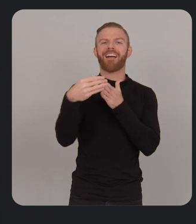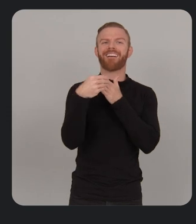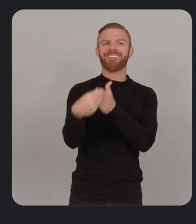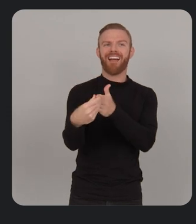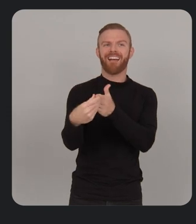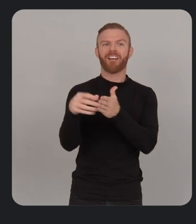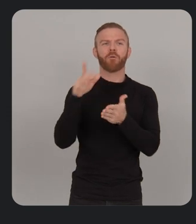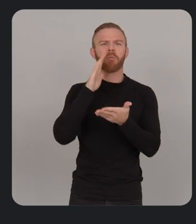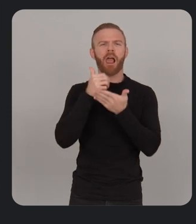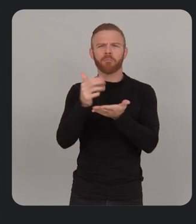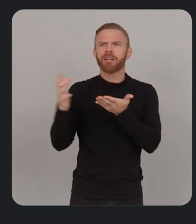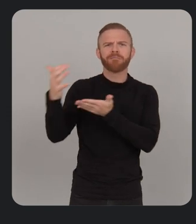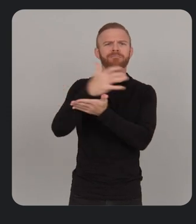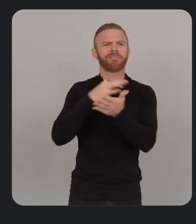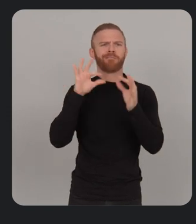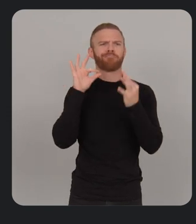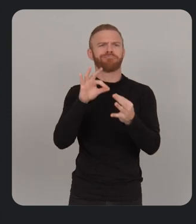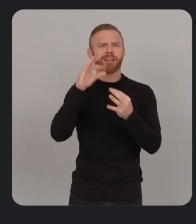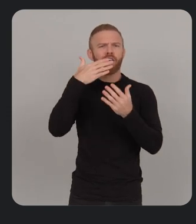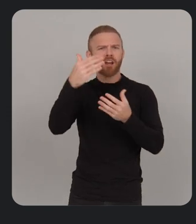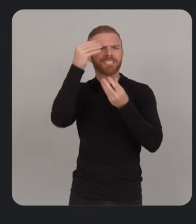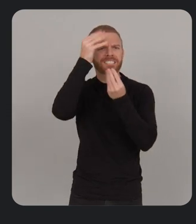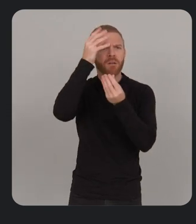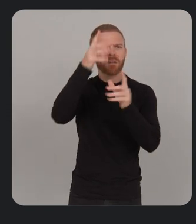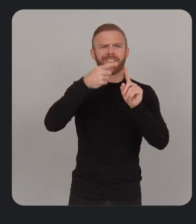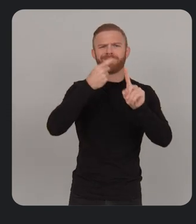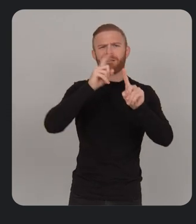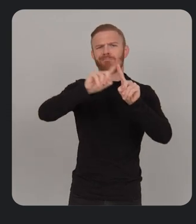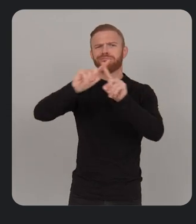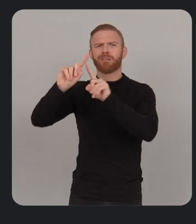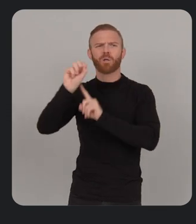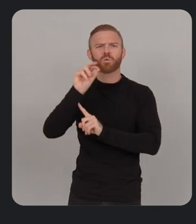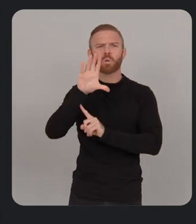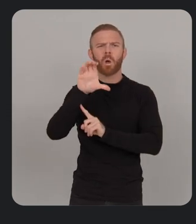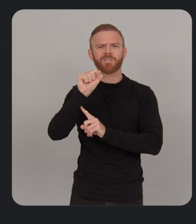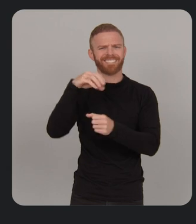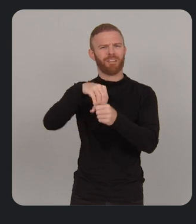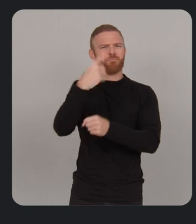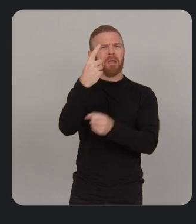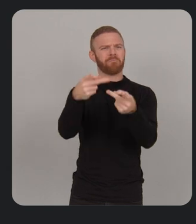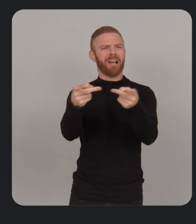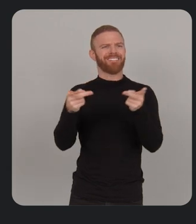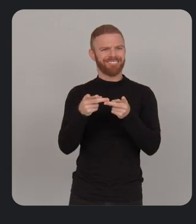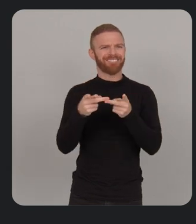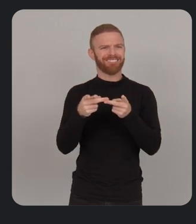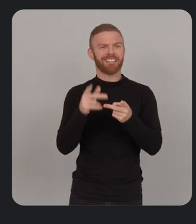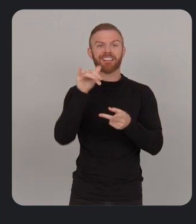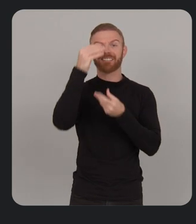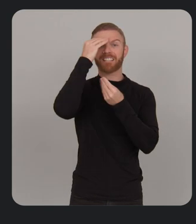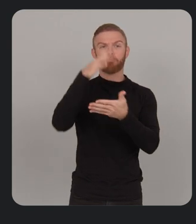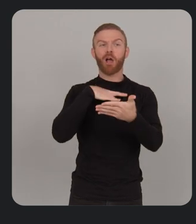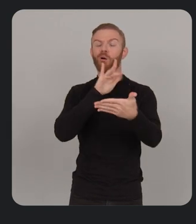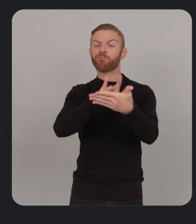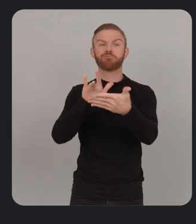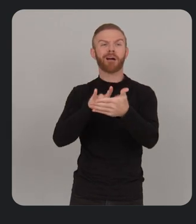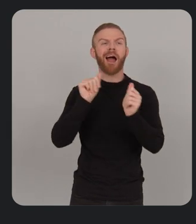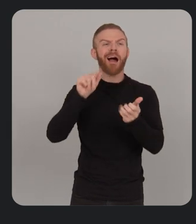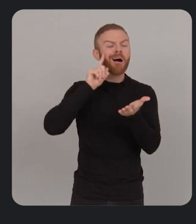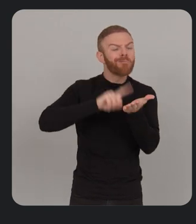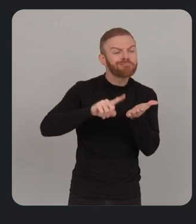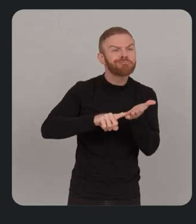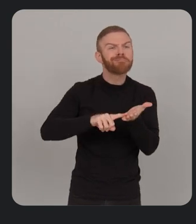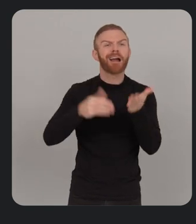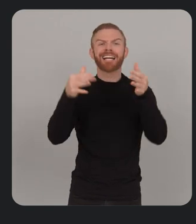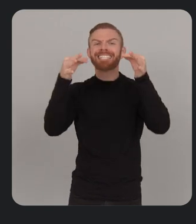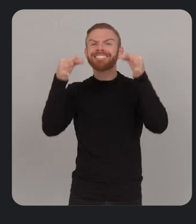the most helpful insights from a wide range of trusted sources all in one place with this information at my fingertips i can research and make a